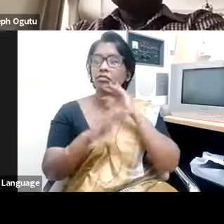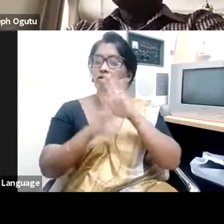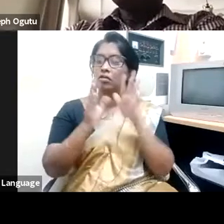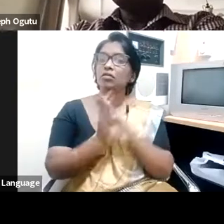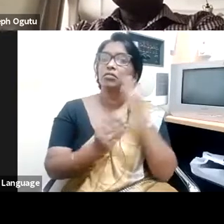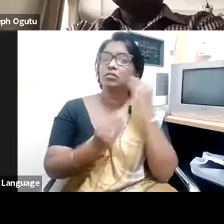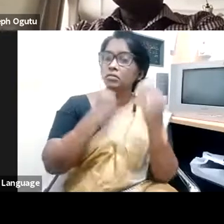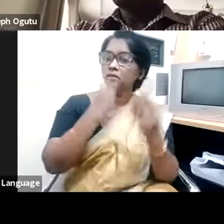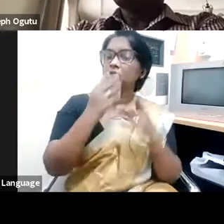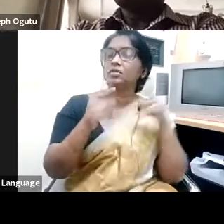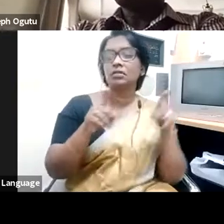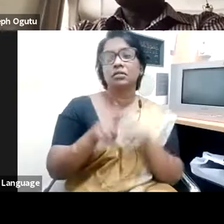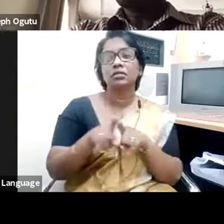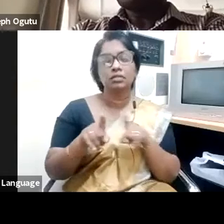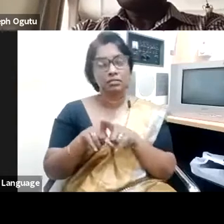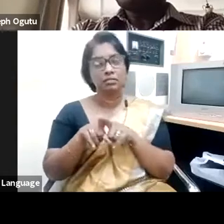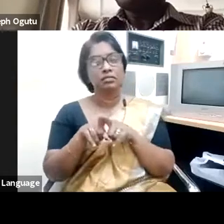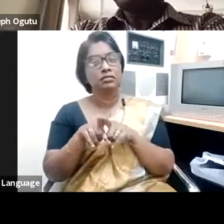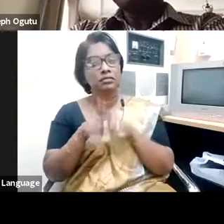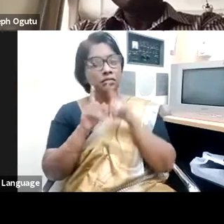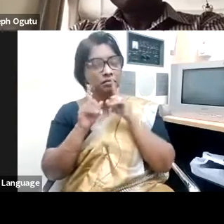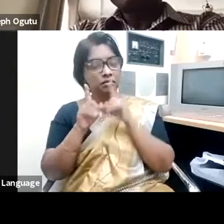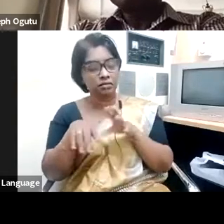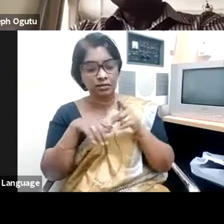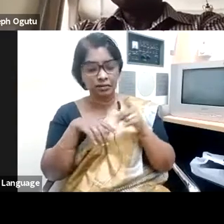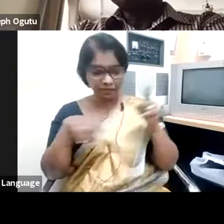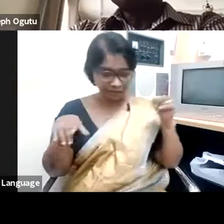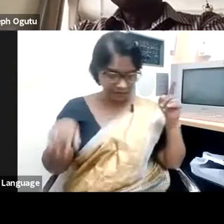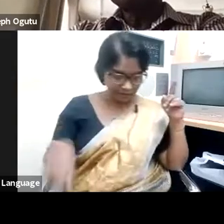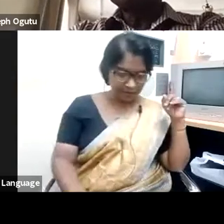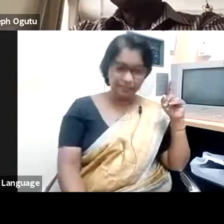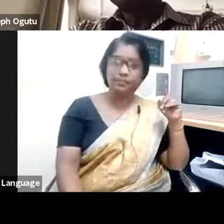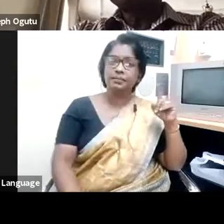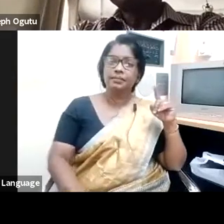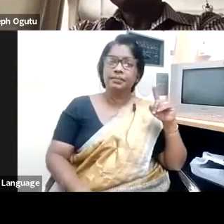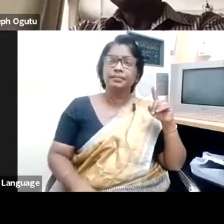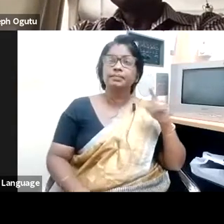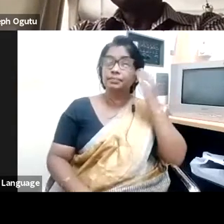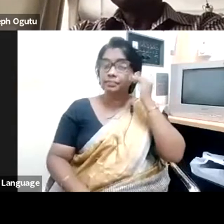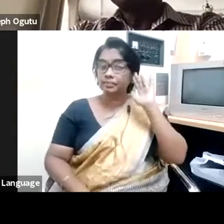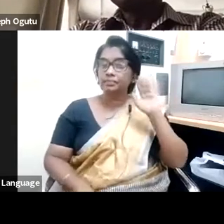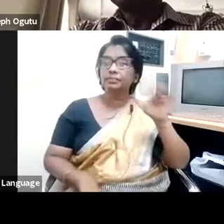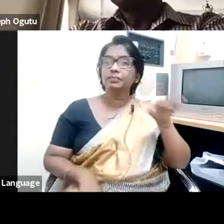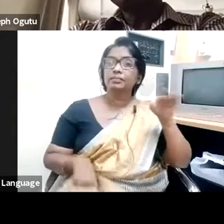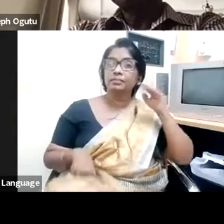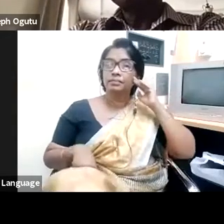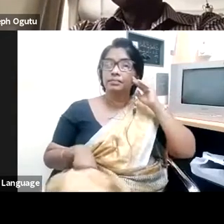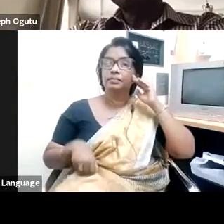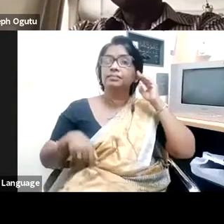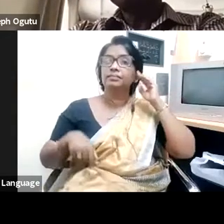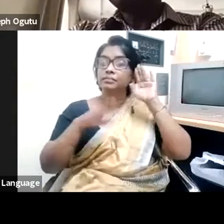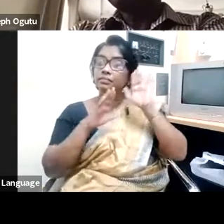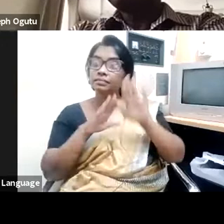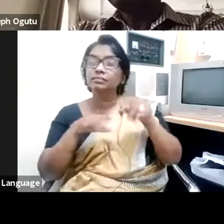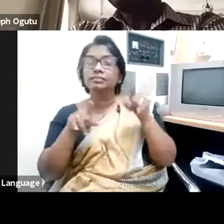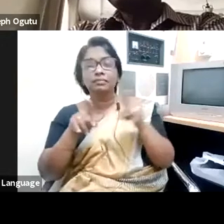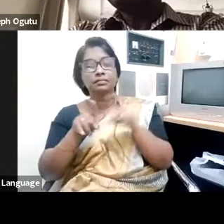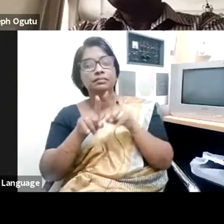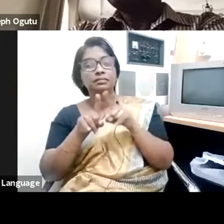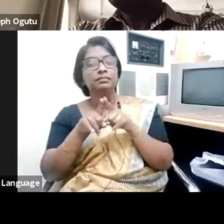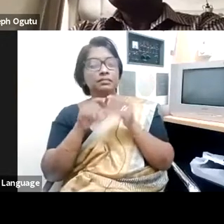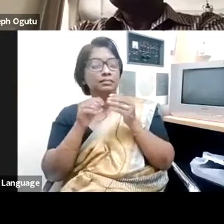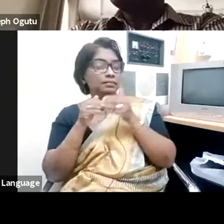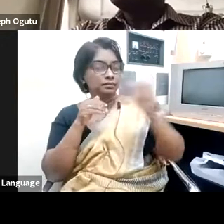are truly reusable, women can use it, wash it, reuse it again. We are really making a significant impact for